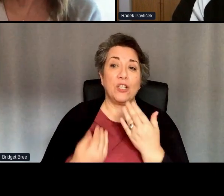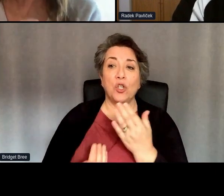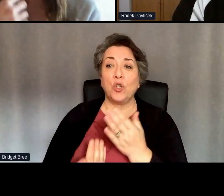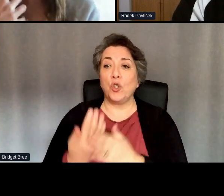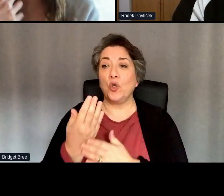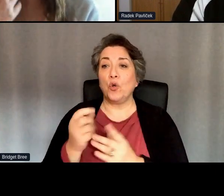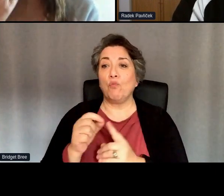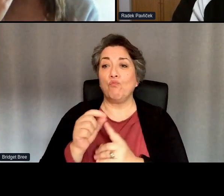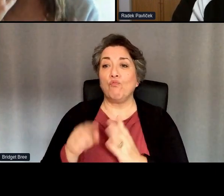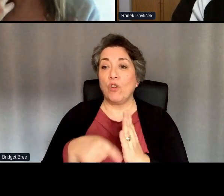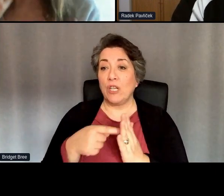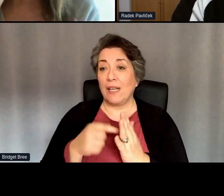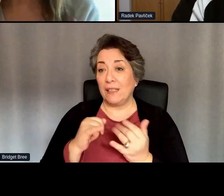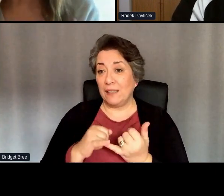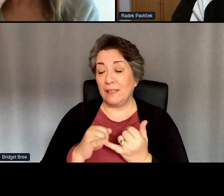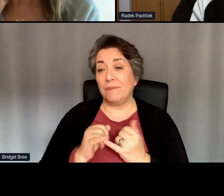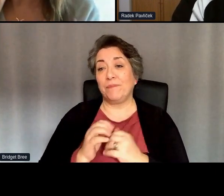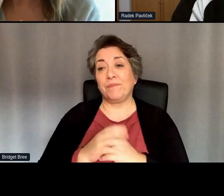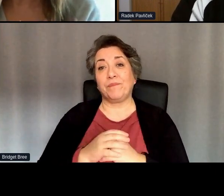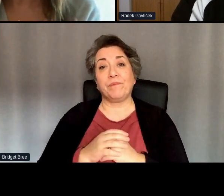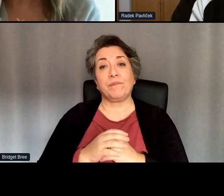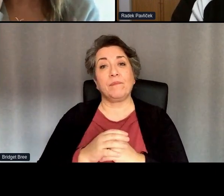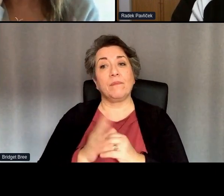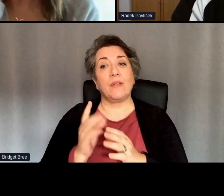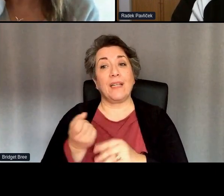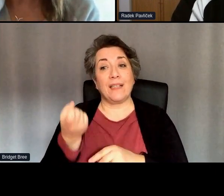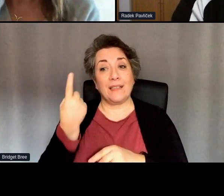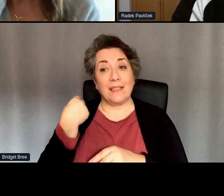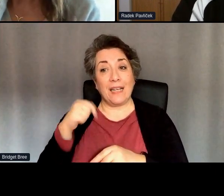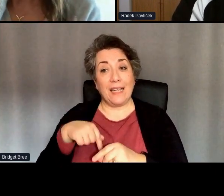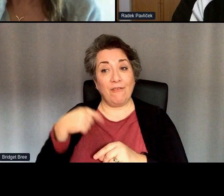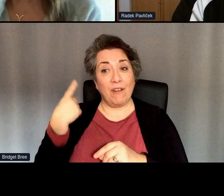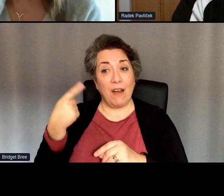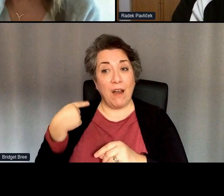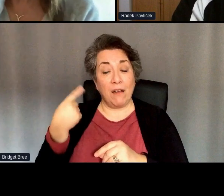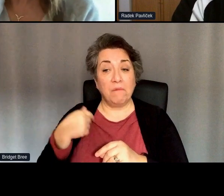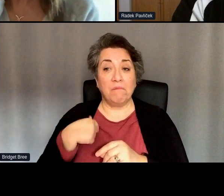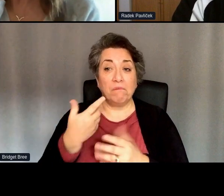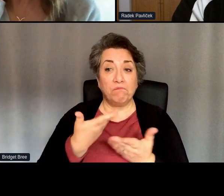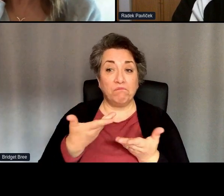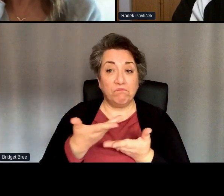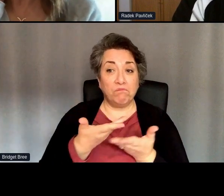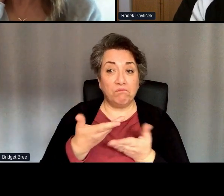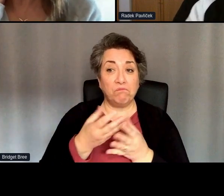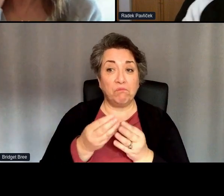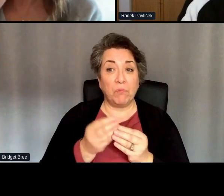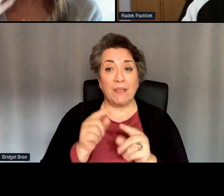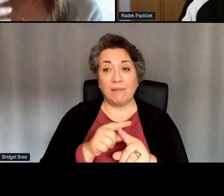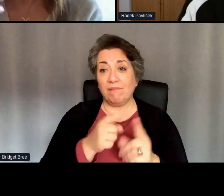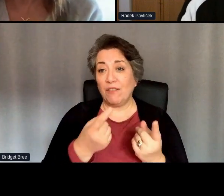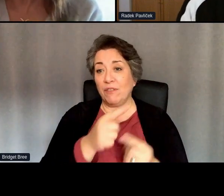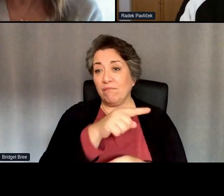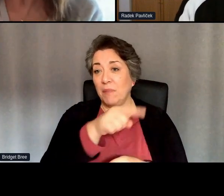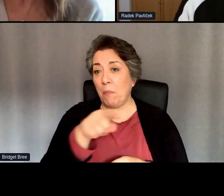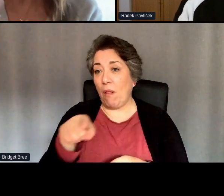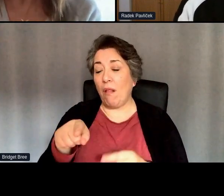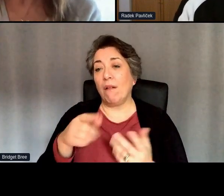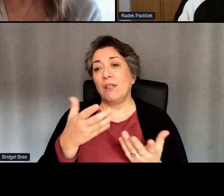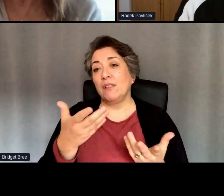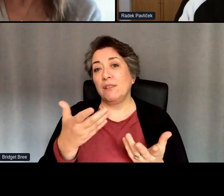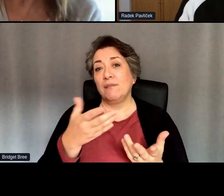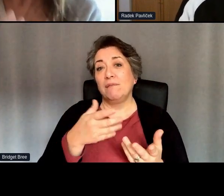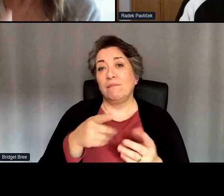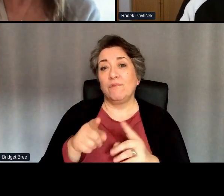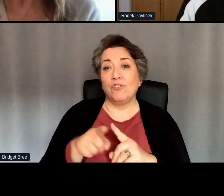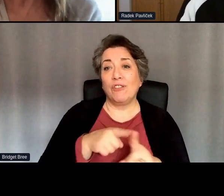just yesterday here in London, I was discussing with different players on trying to again make sure